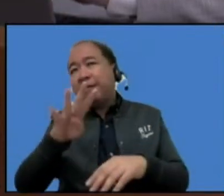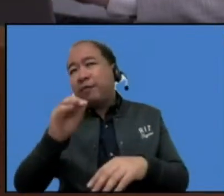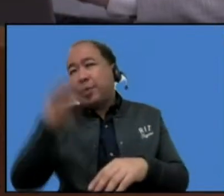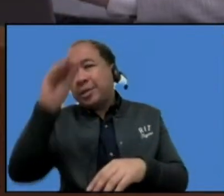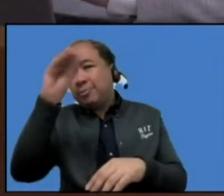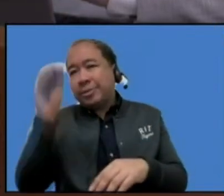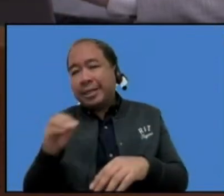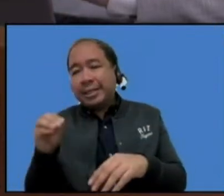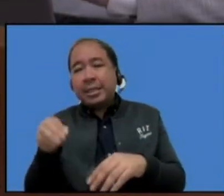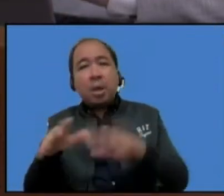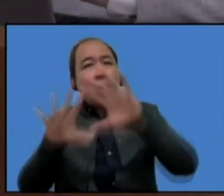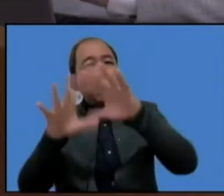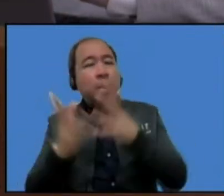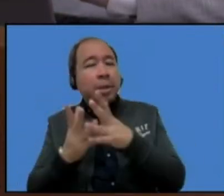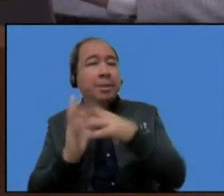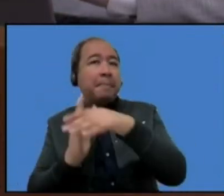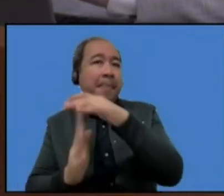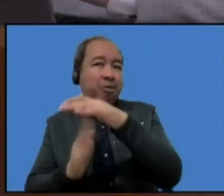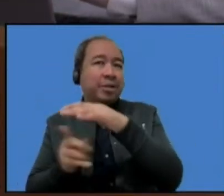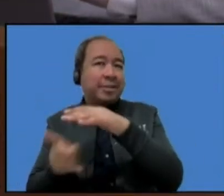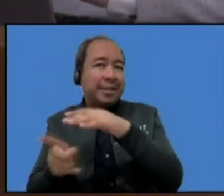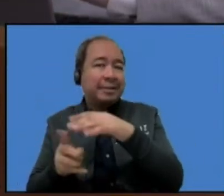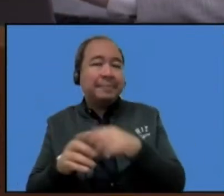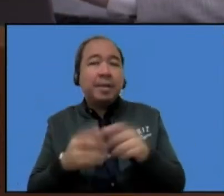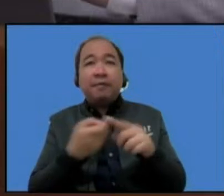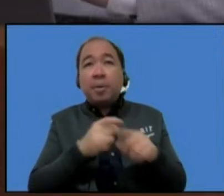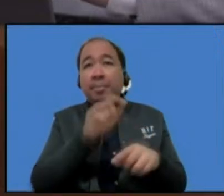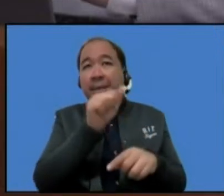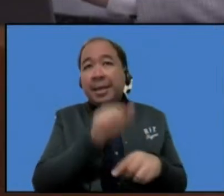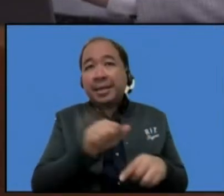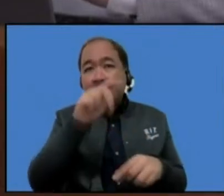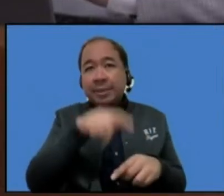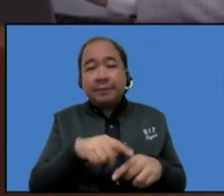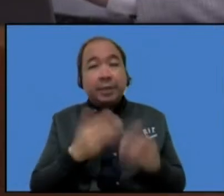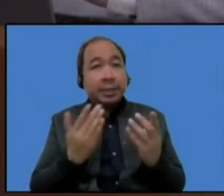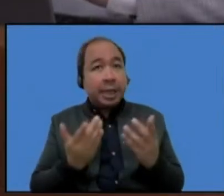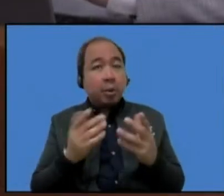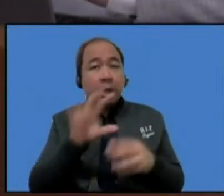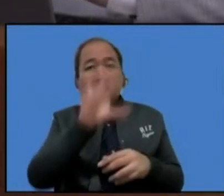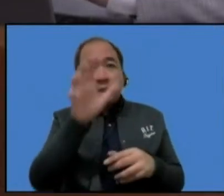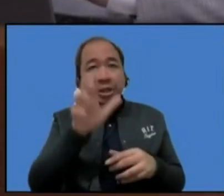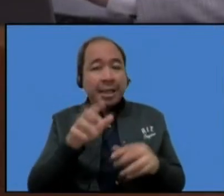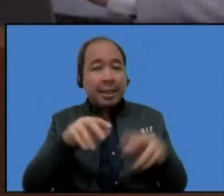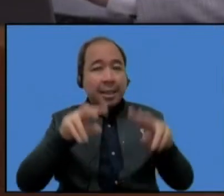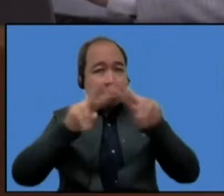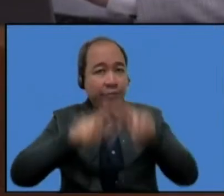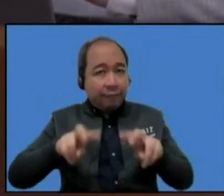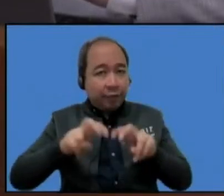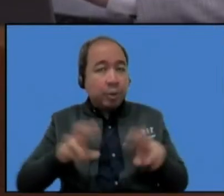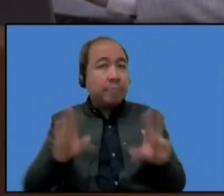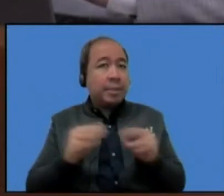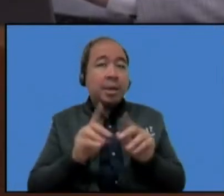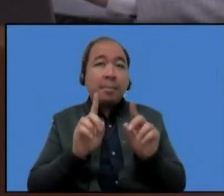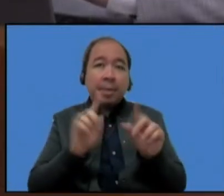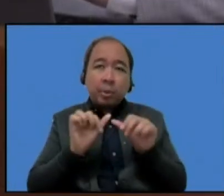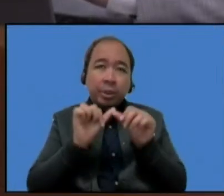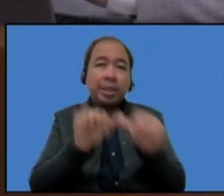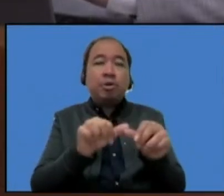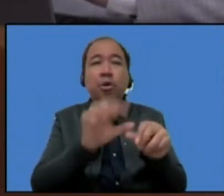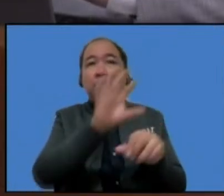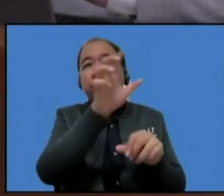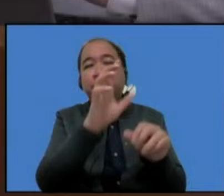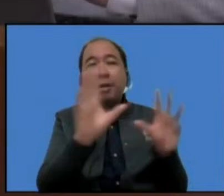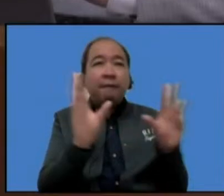migrants. With this in mind, apart from this regional review meeting, we continue to engage with the regional forums and